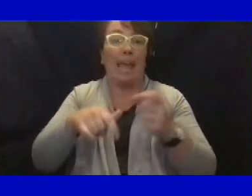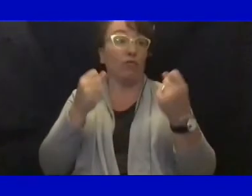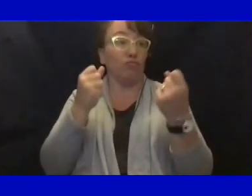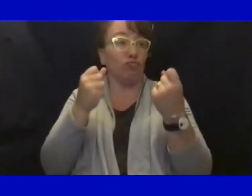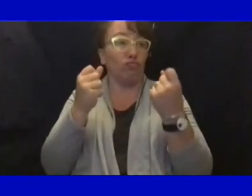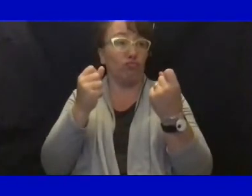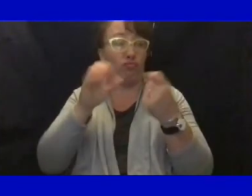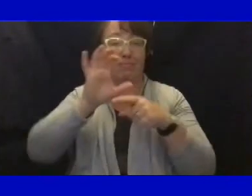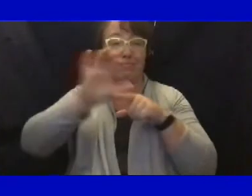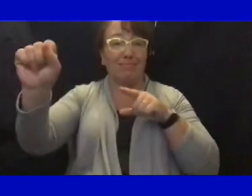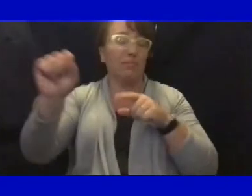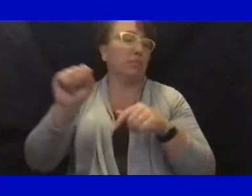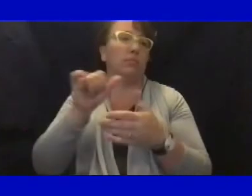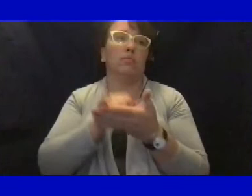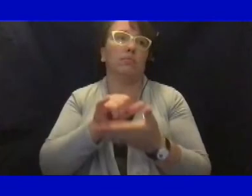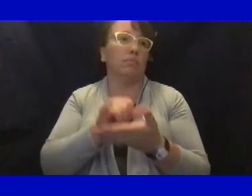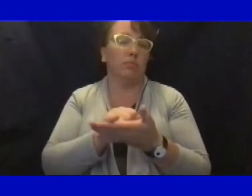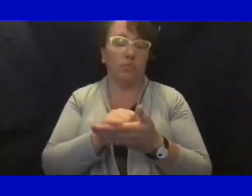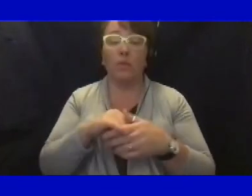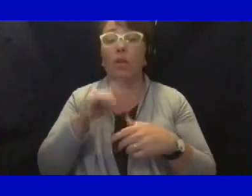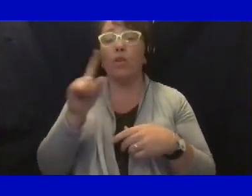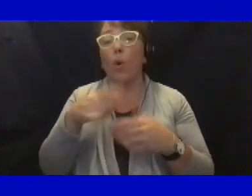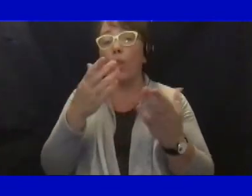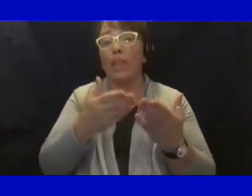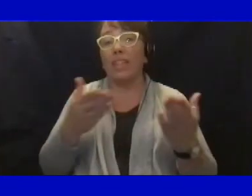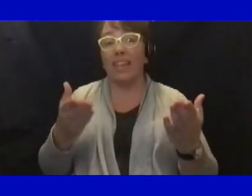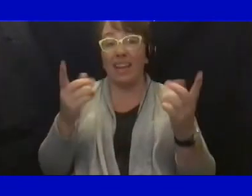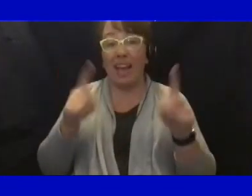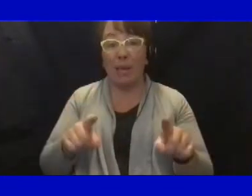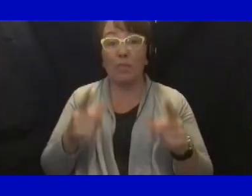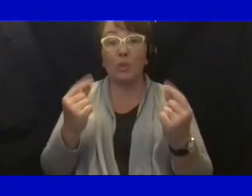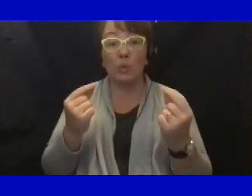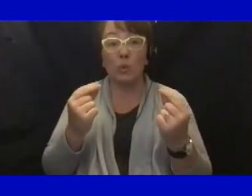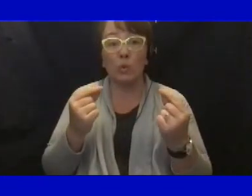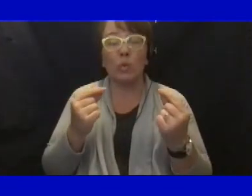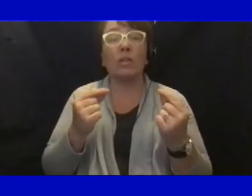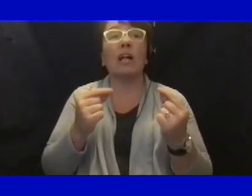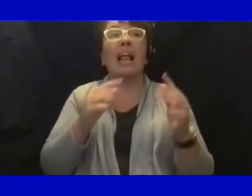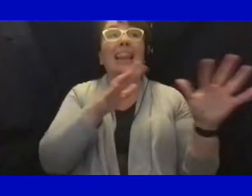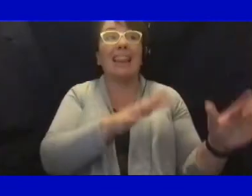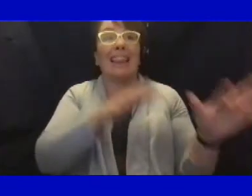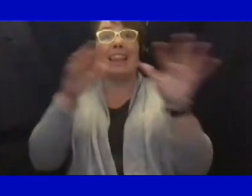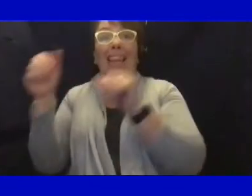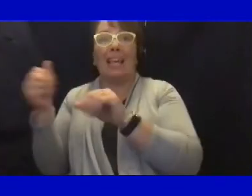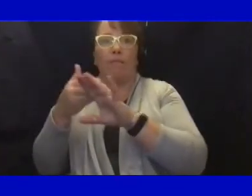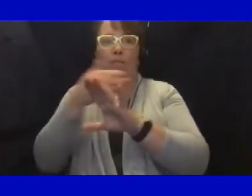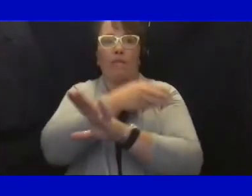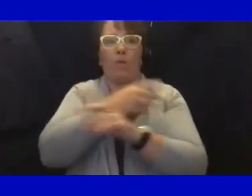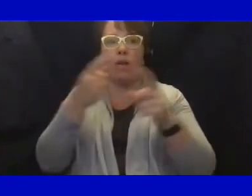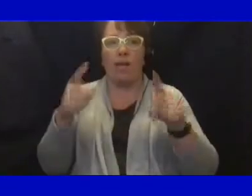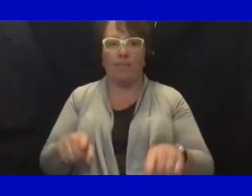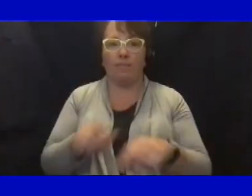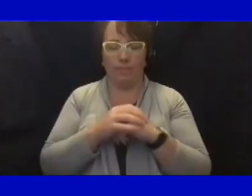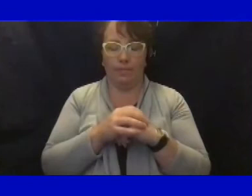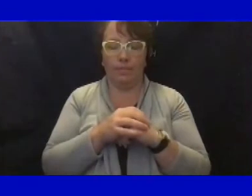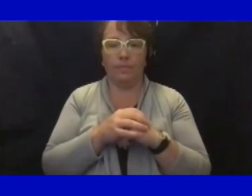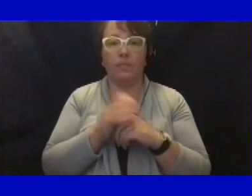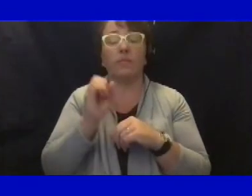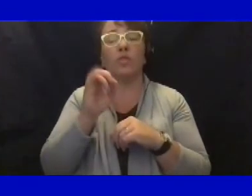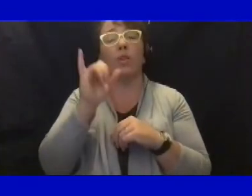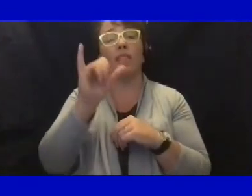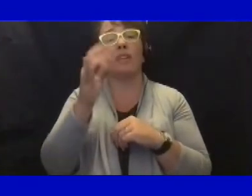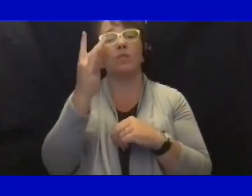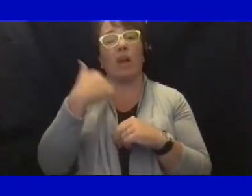thing you can do is not be there when they get there. And so that is why we spend an incredible amount of